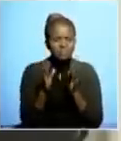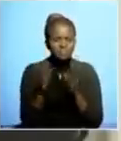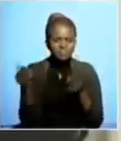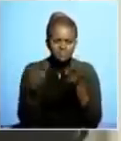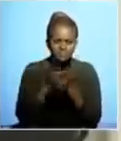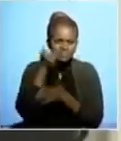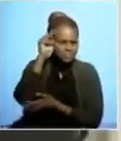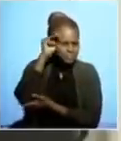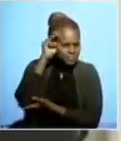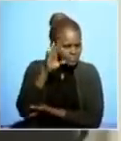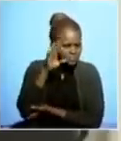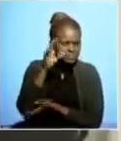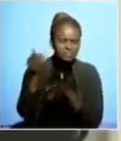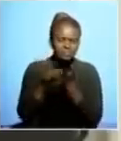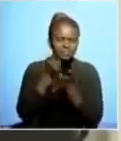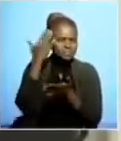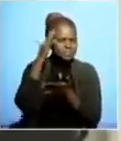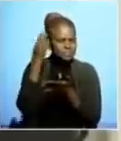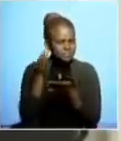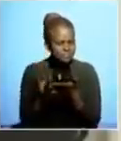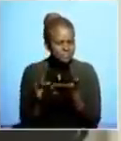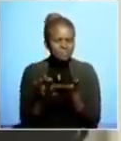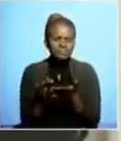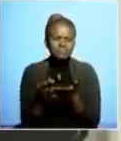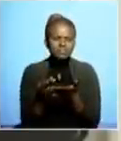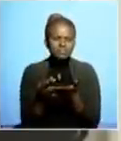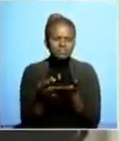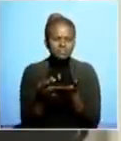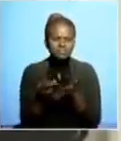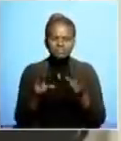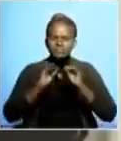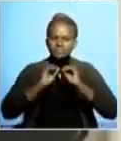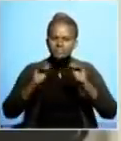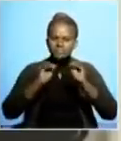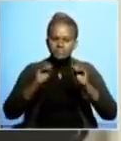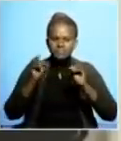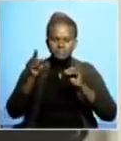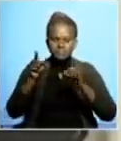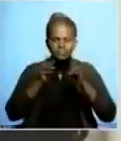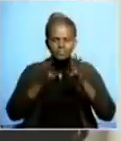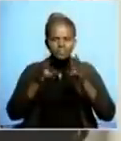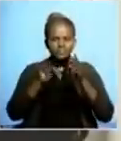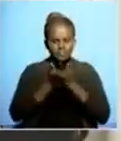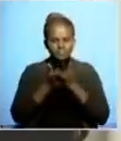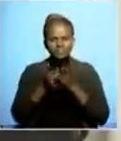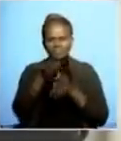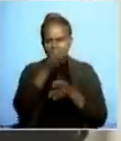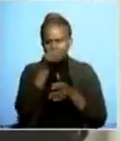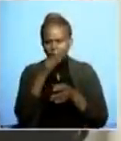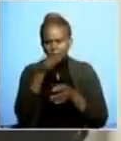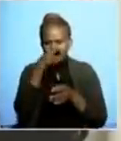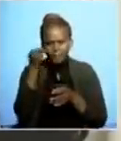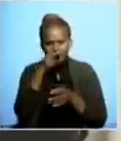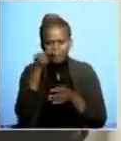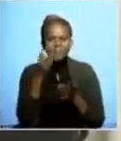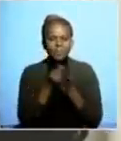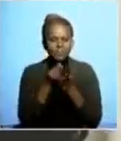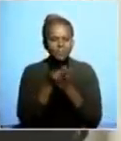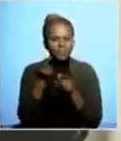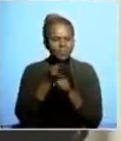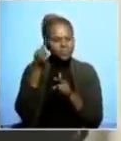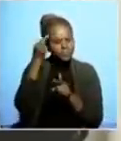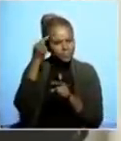ministers, new permanent secretaries, teaching you the ways how to siphon money from the public.